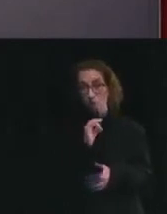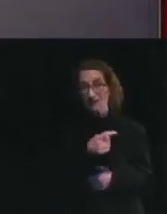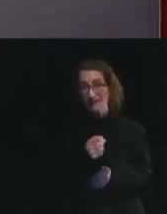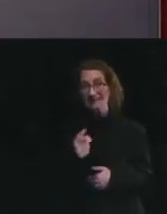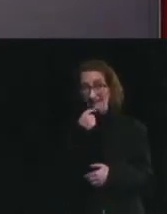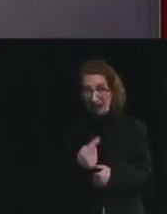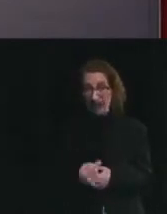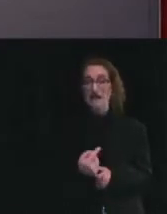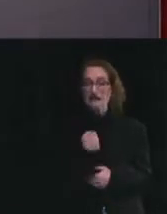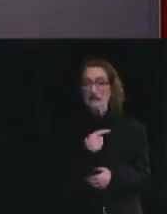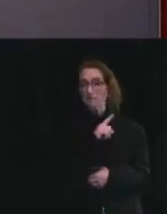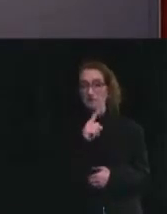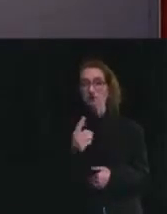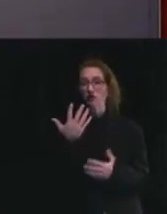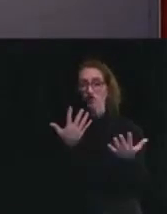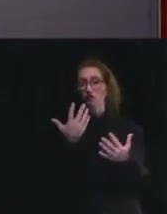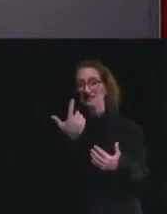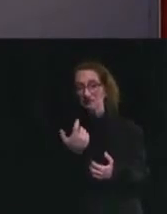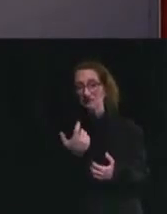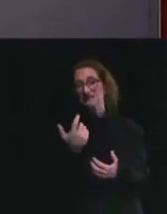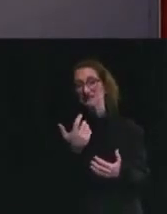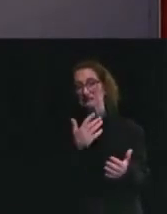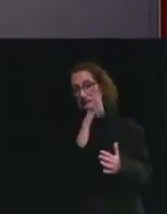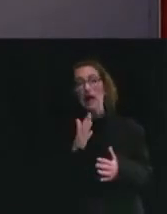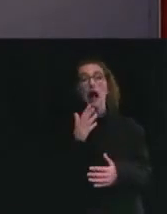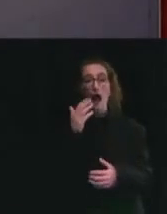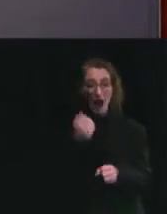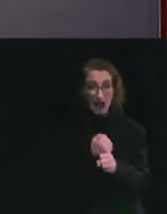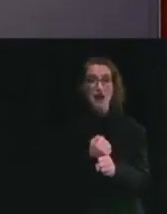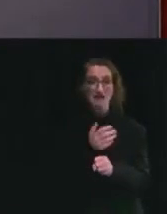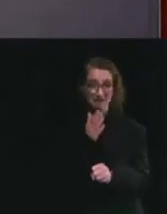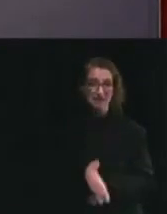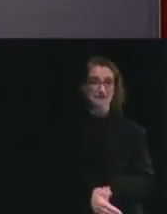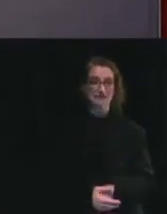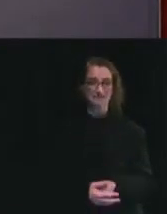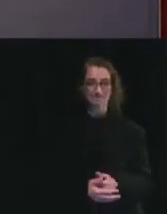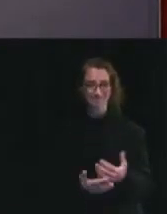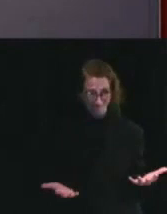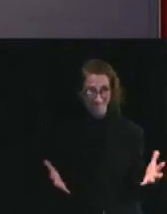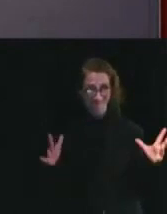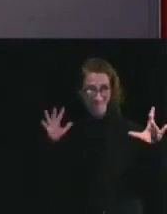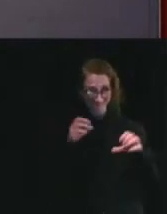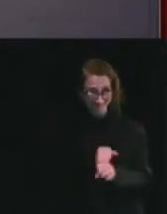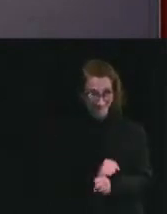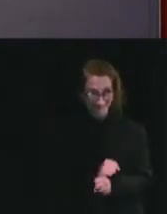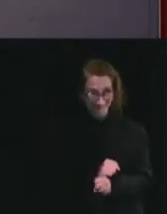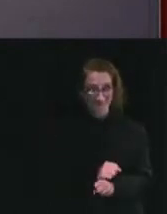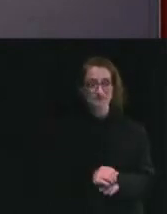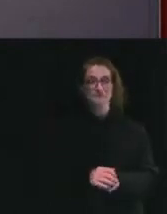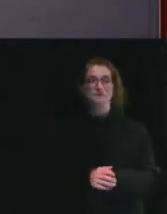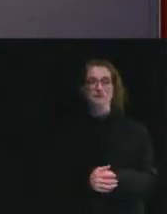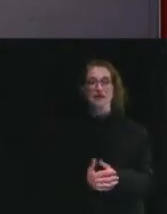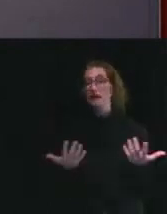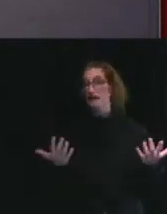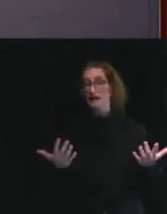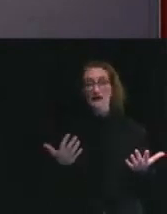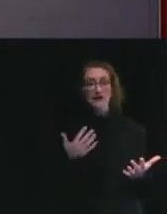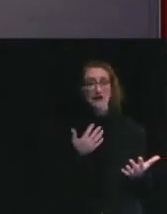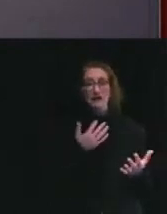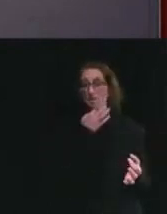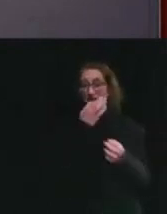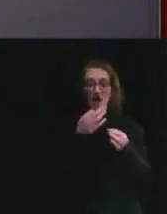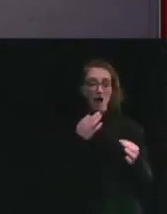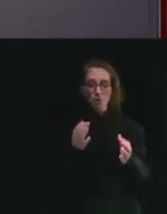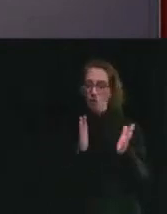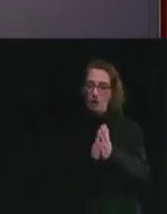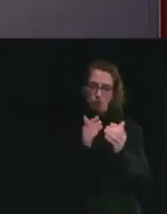werde bis 65 oder 75 arbeiten. So here we come to a summary. The survey worked very, very